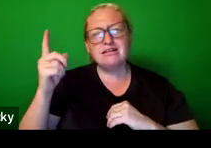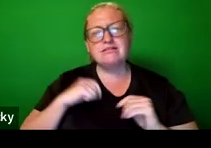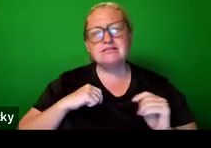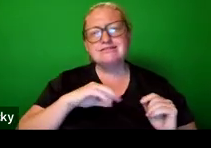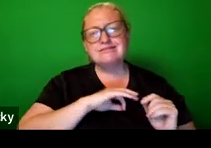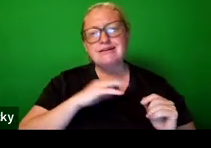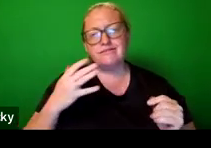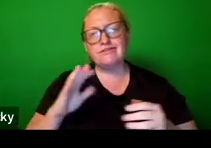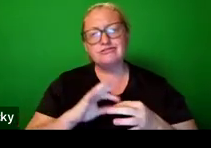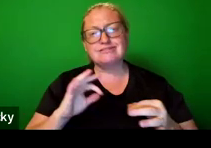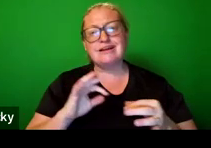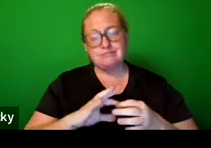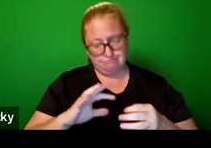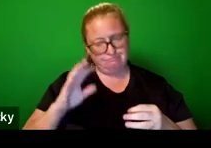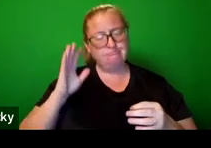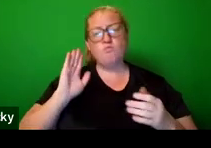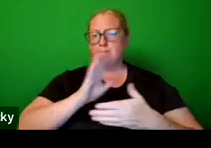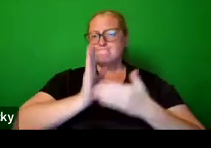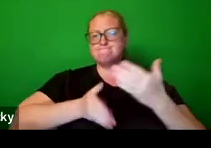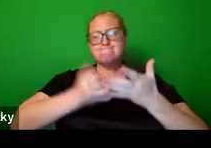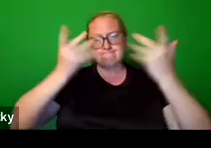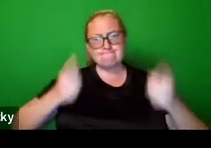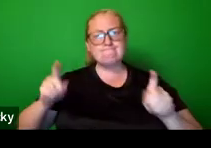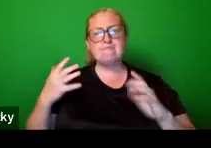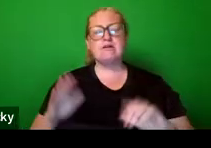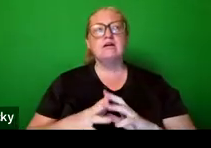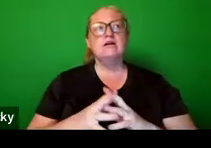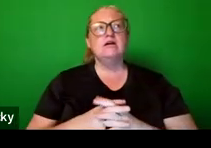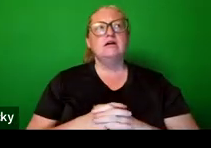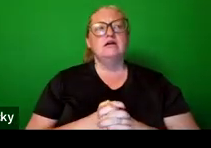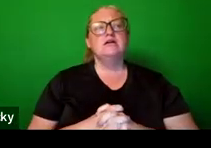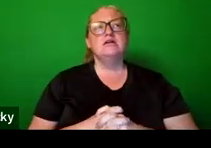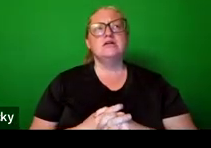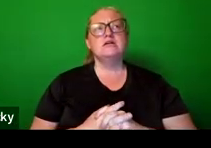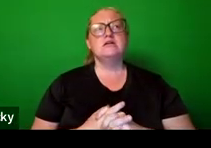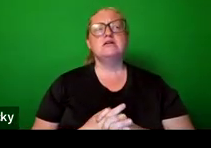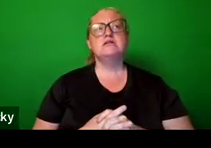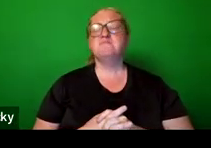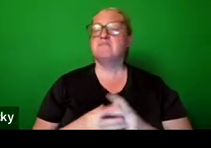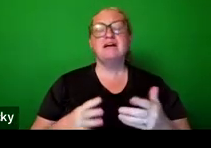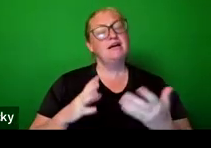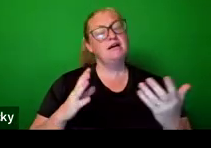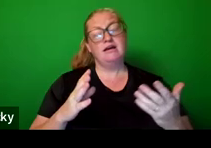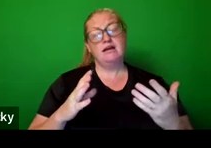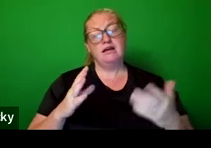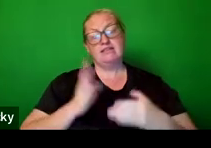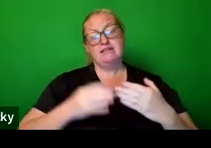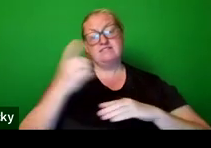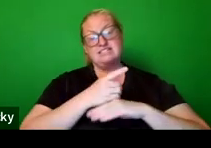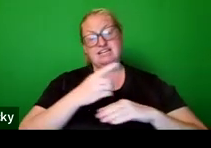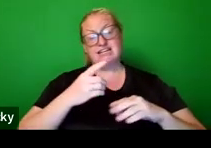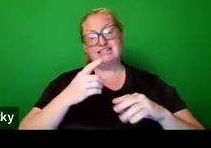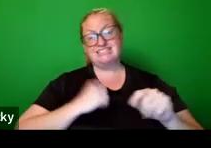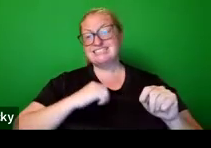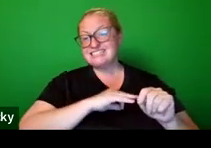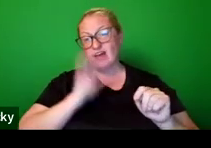was going to be done. And at the end of the day, this is a decision that staff will make. And we will trust you to